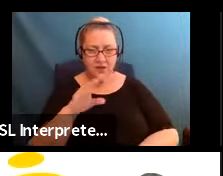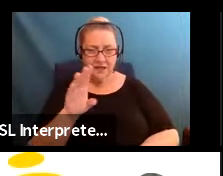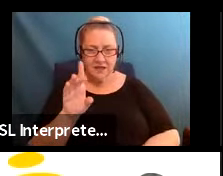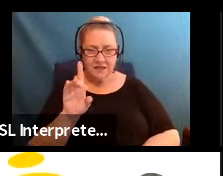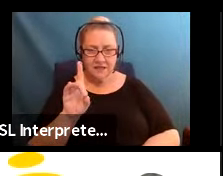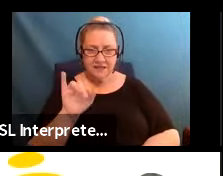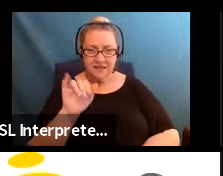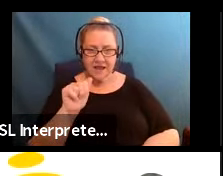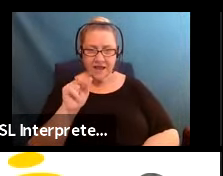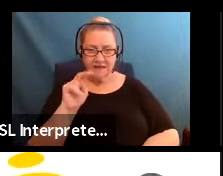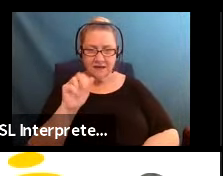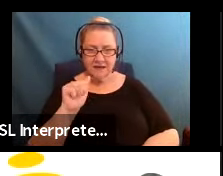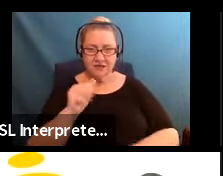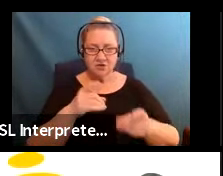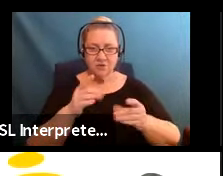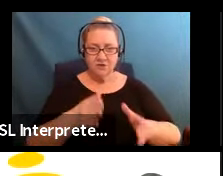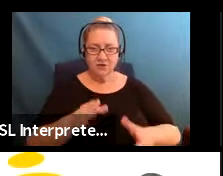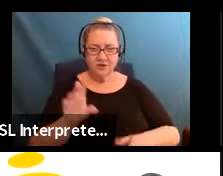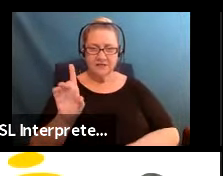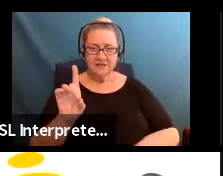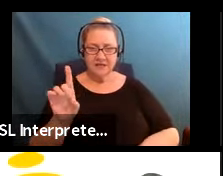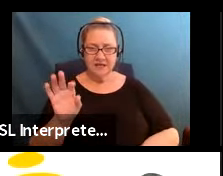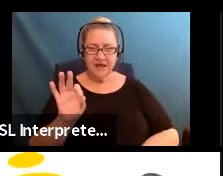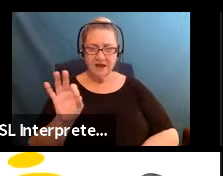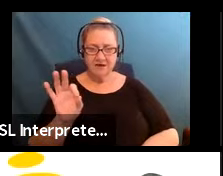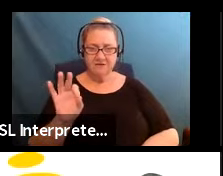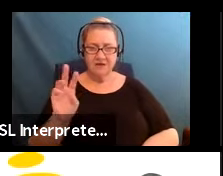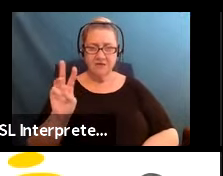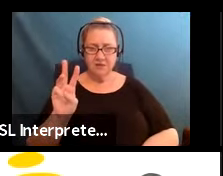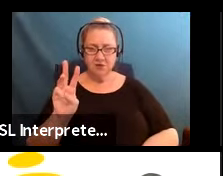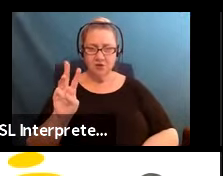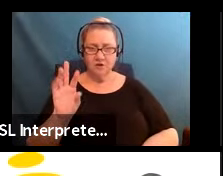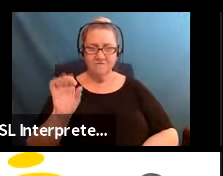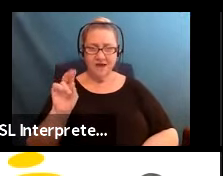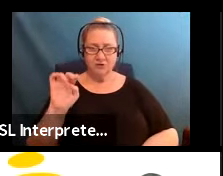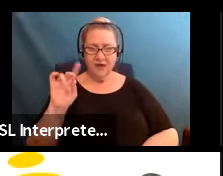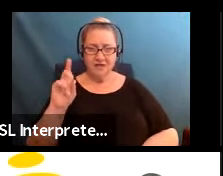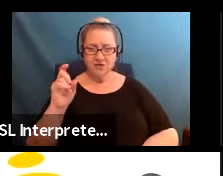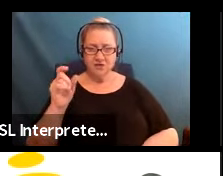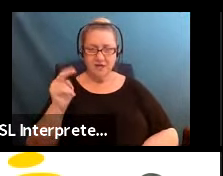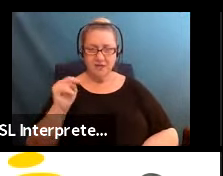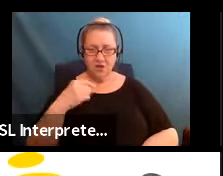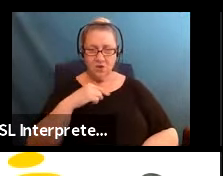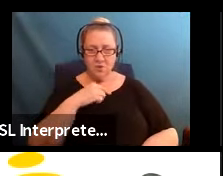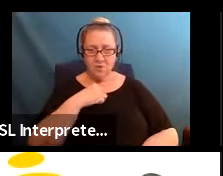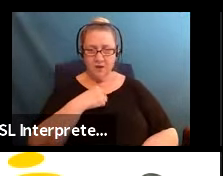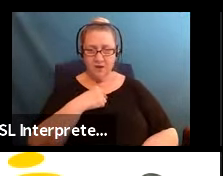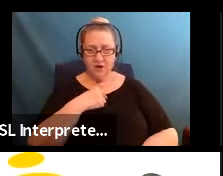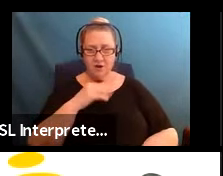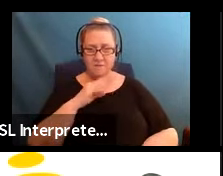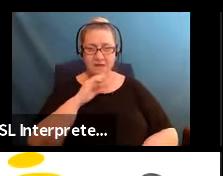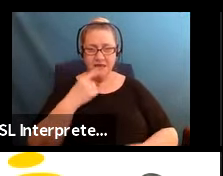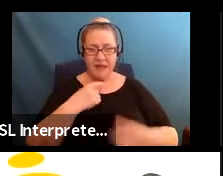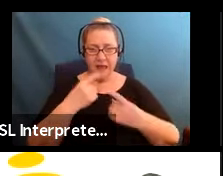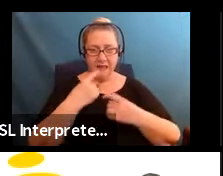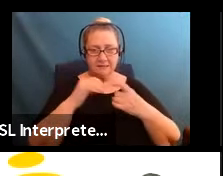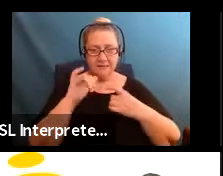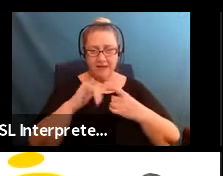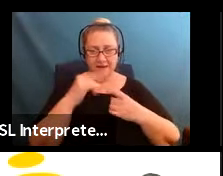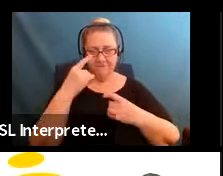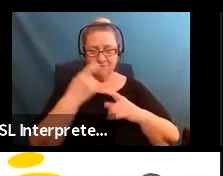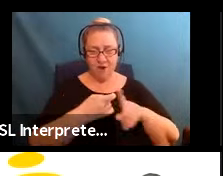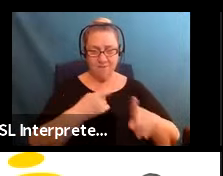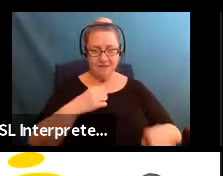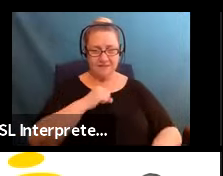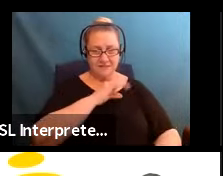Executive Director of the UFW Foundation. We're getting that question on the ground from staff for sure, and